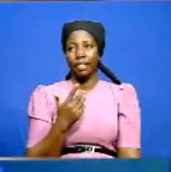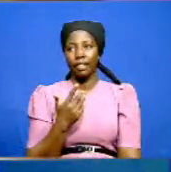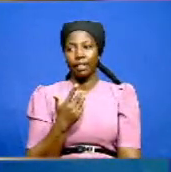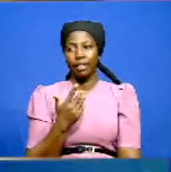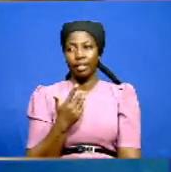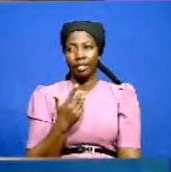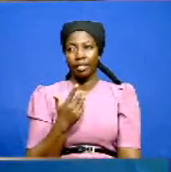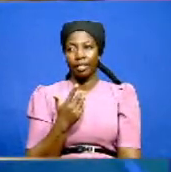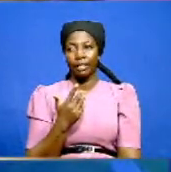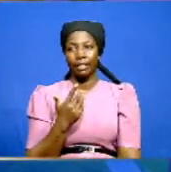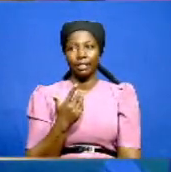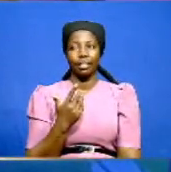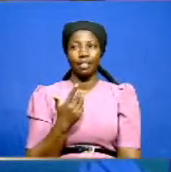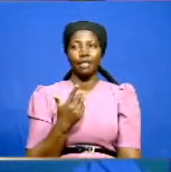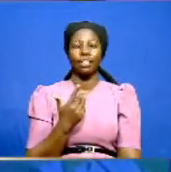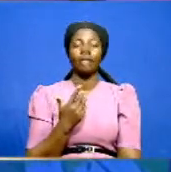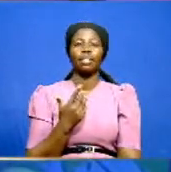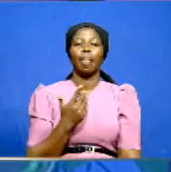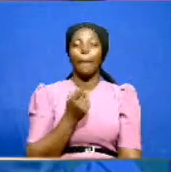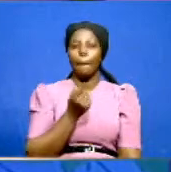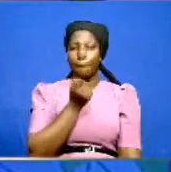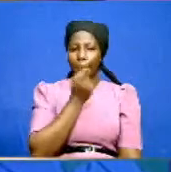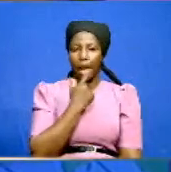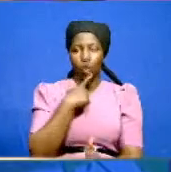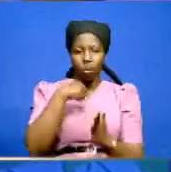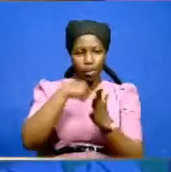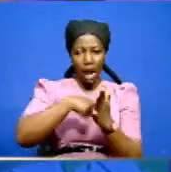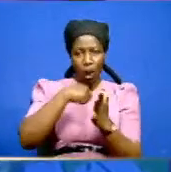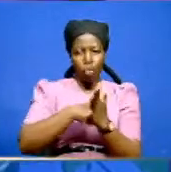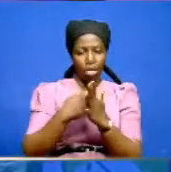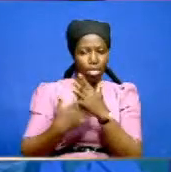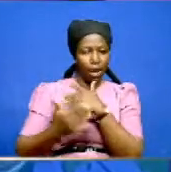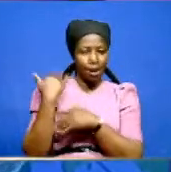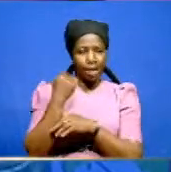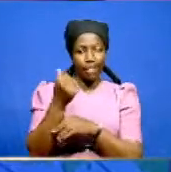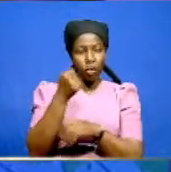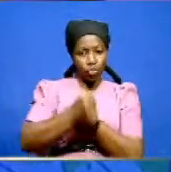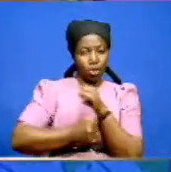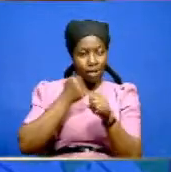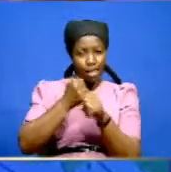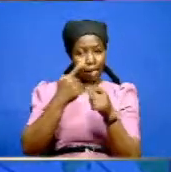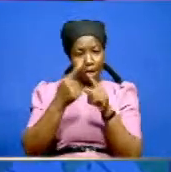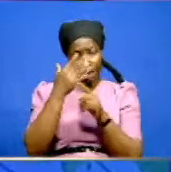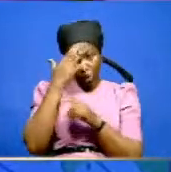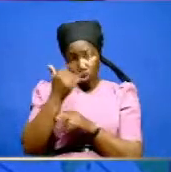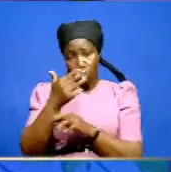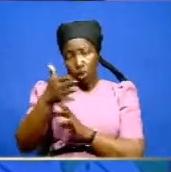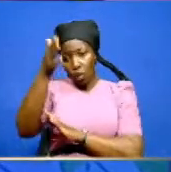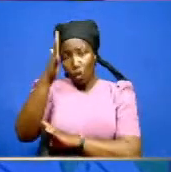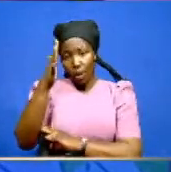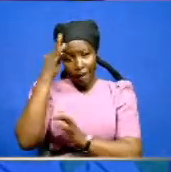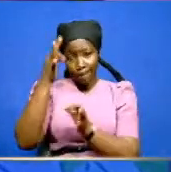medically over the last few years. But because God is faithful, he kept him